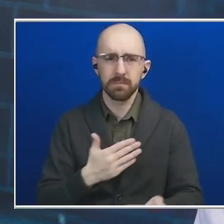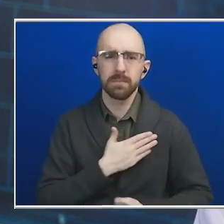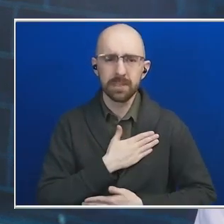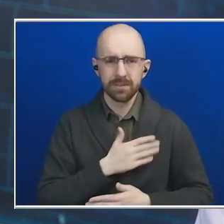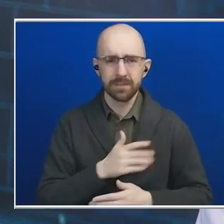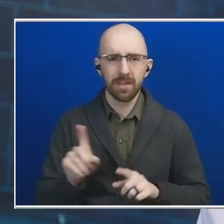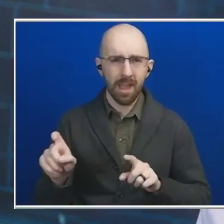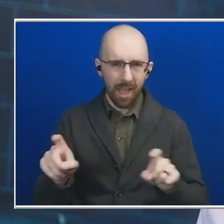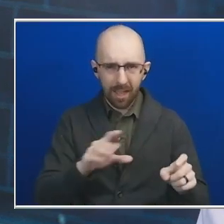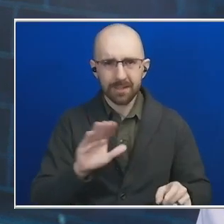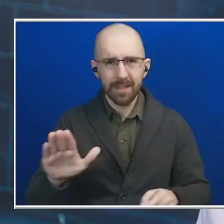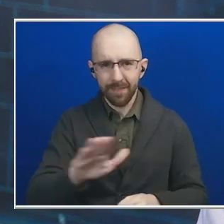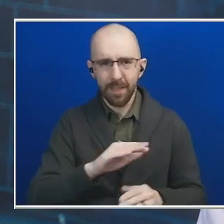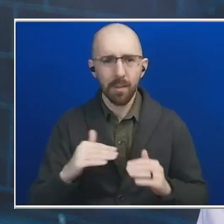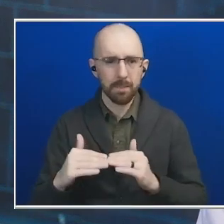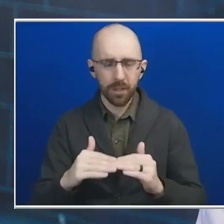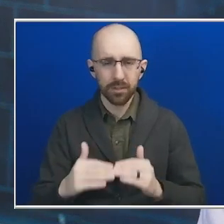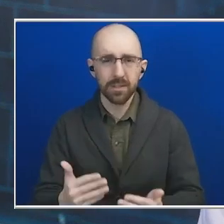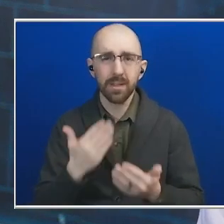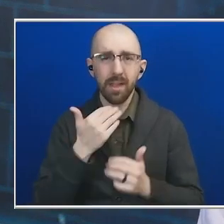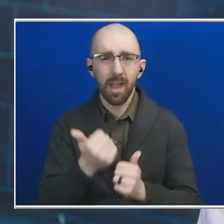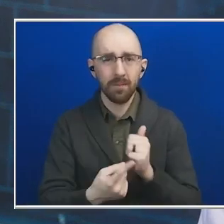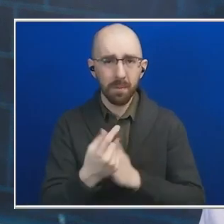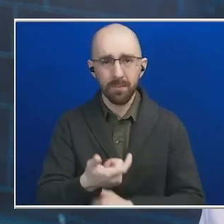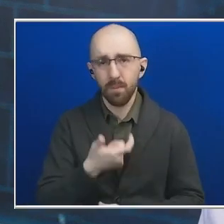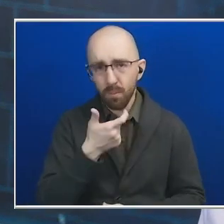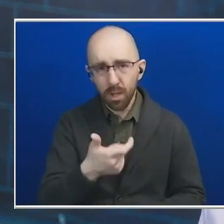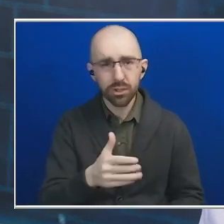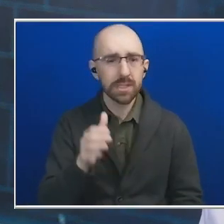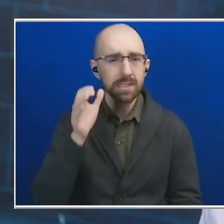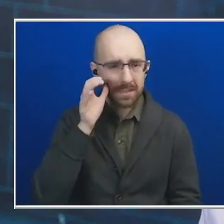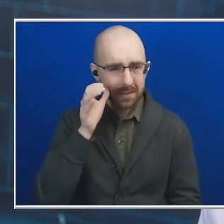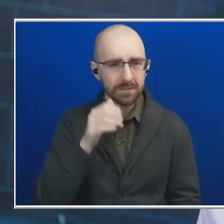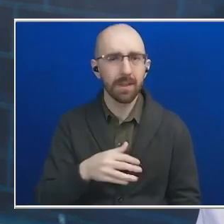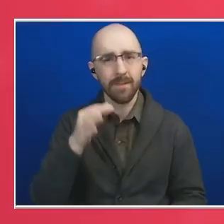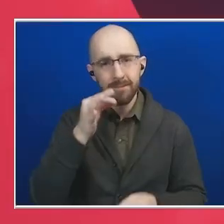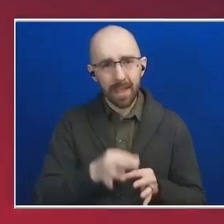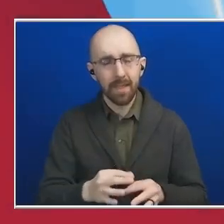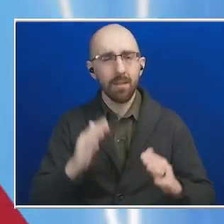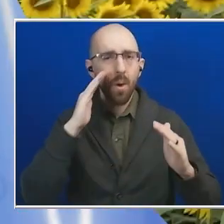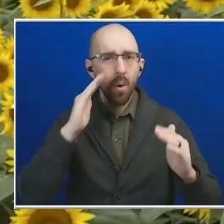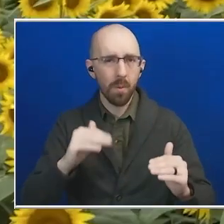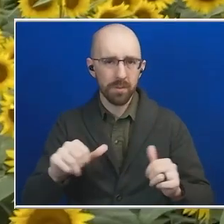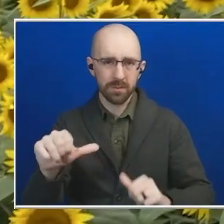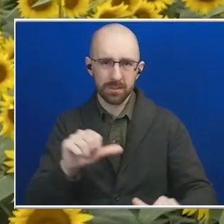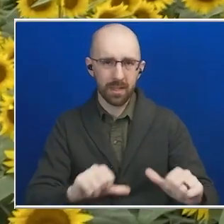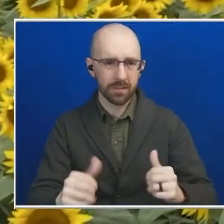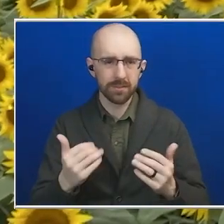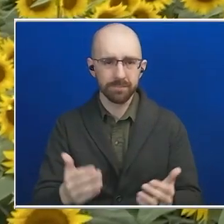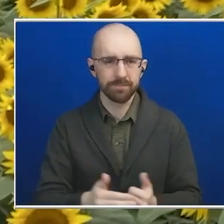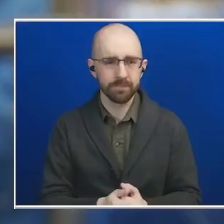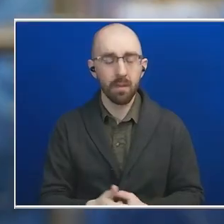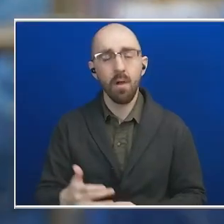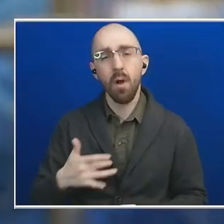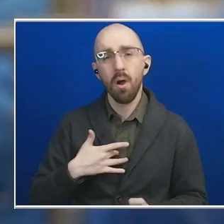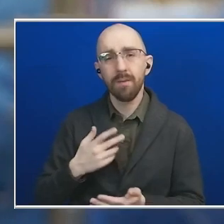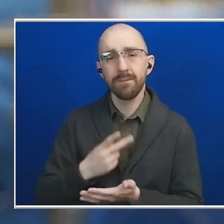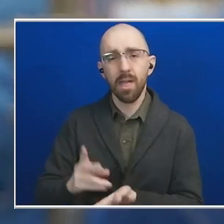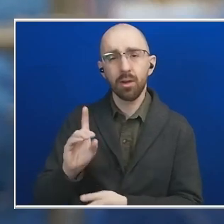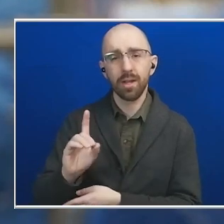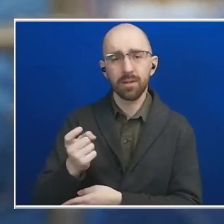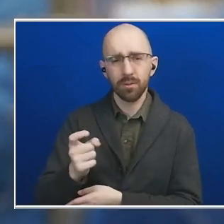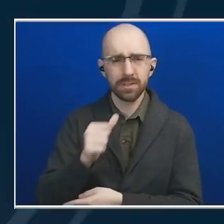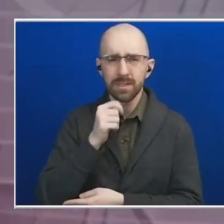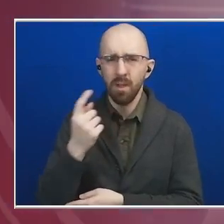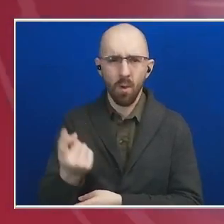colleagues. Thanks everyone for watching and listening. Faith, hope, and science. A heart failure diagnosis doesn't always mean